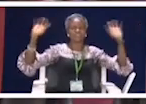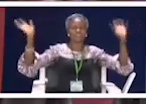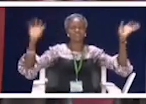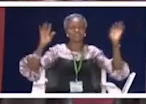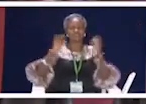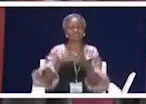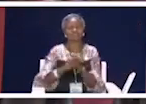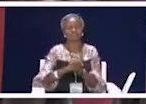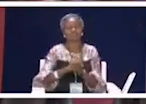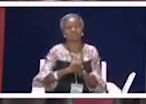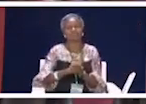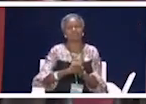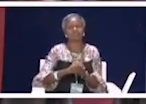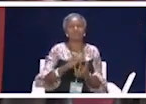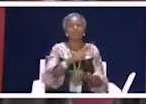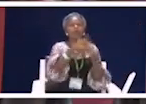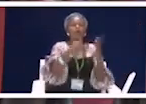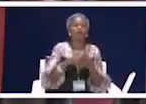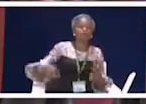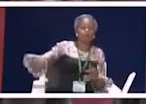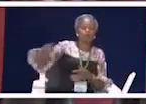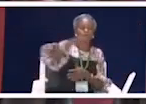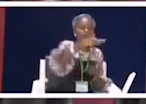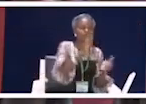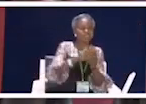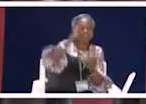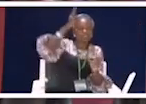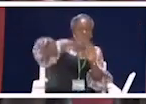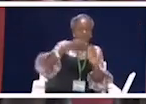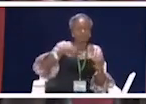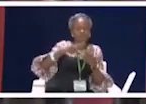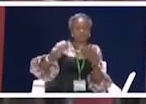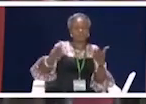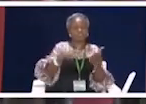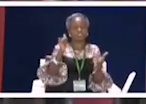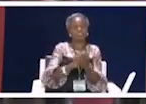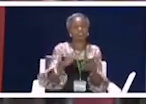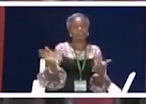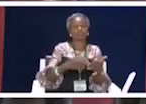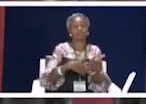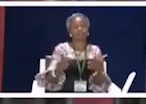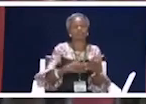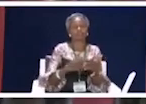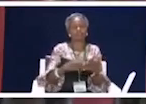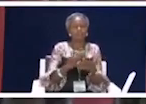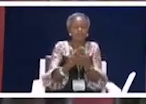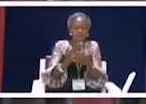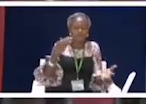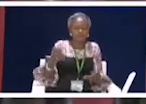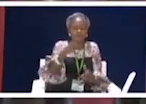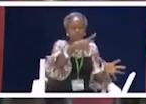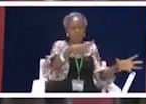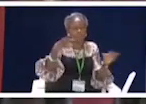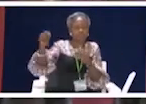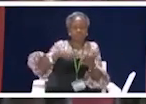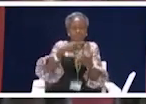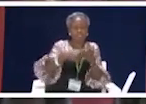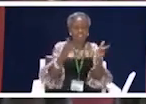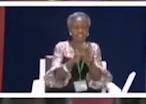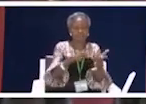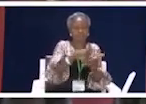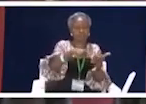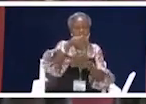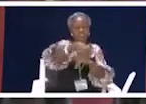Hallelujah. All of you that joined me to sing that song, before you leave this ground